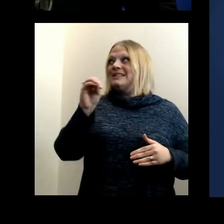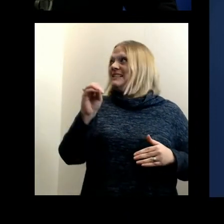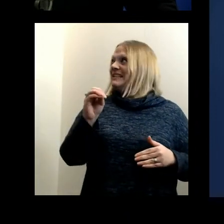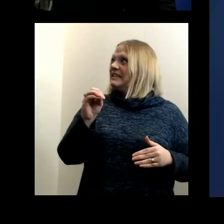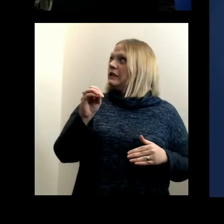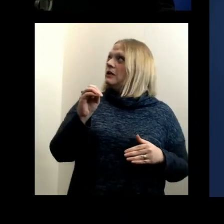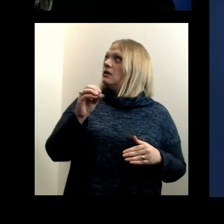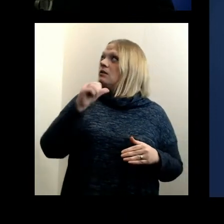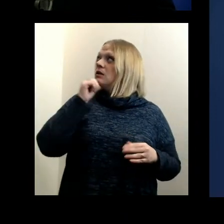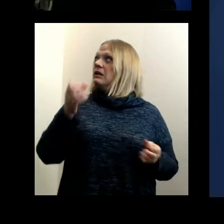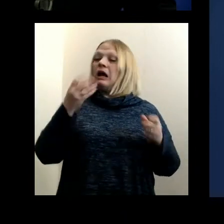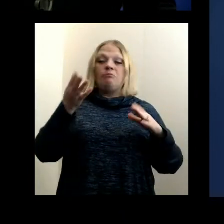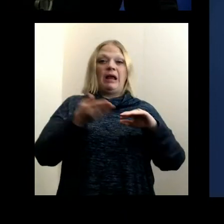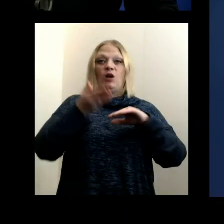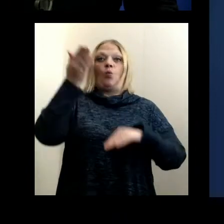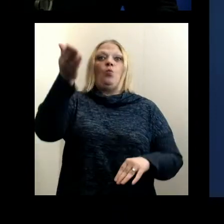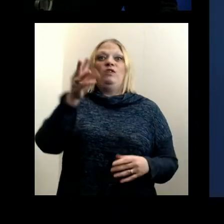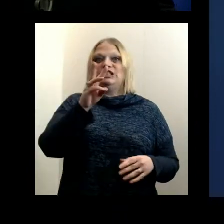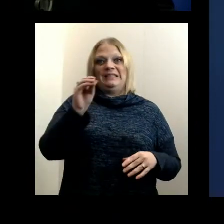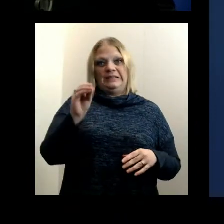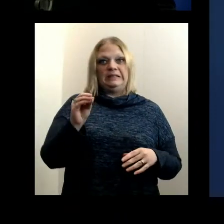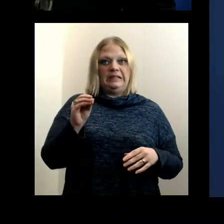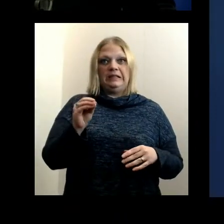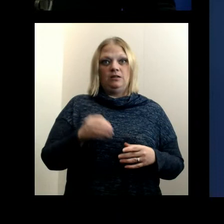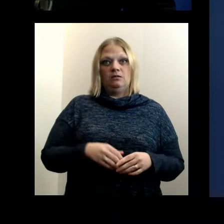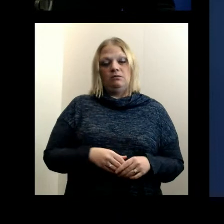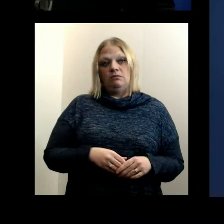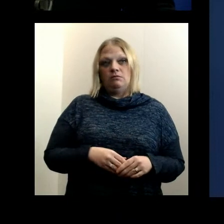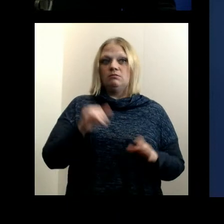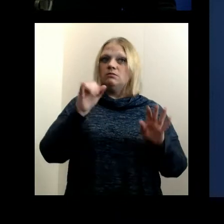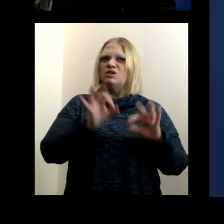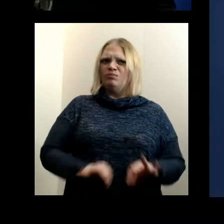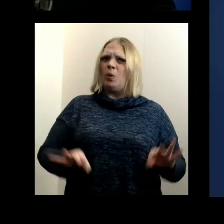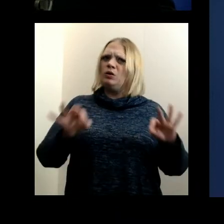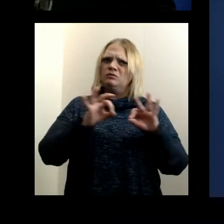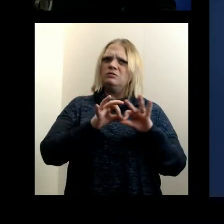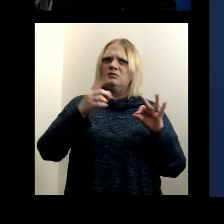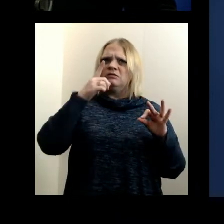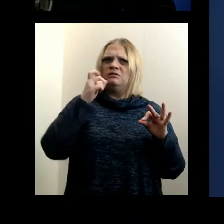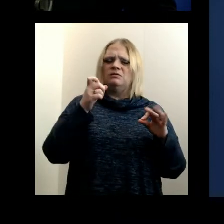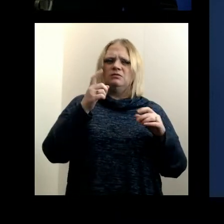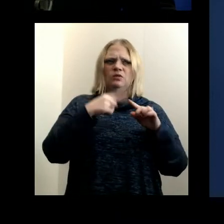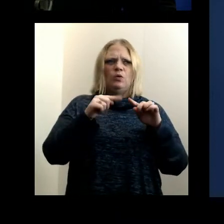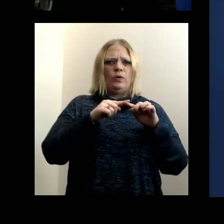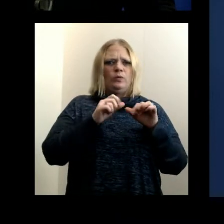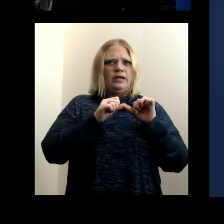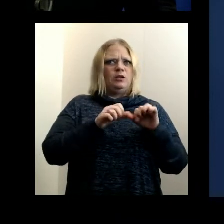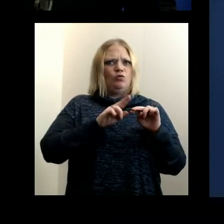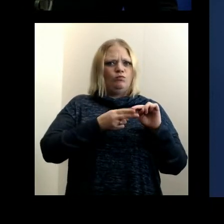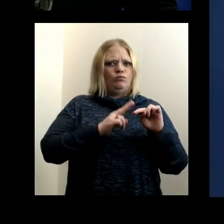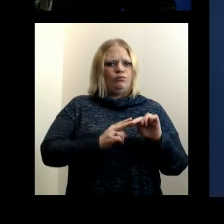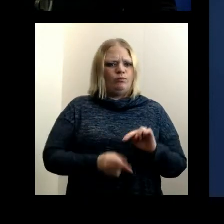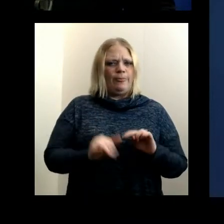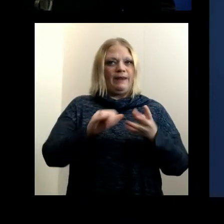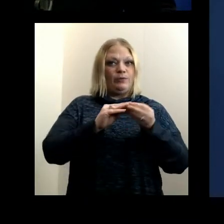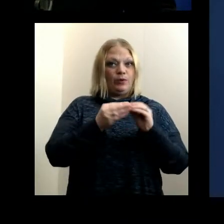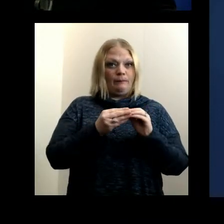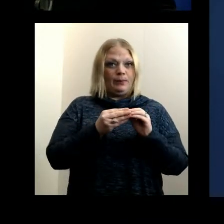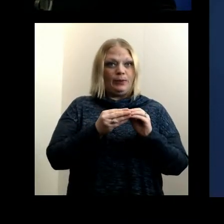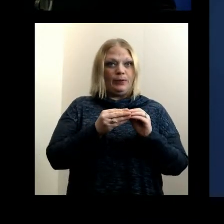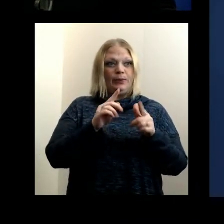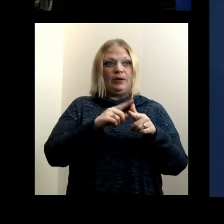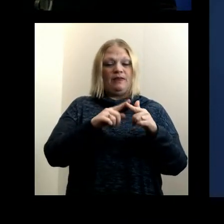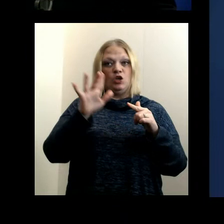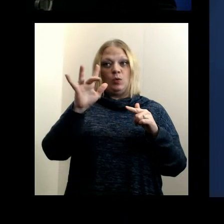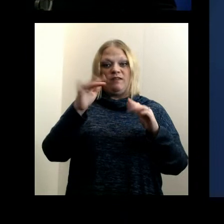not that many of them that are over 60. That is important because when we keep on dropping that number and we get to 25 or